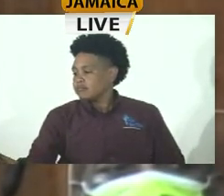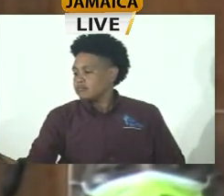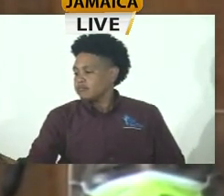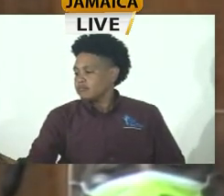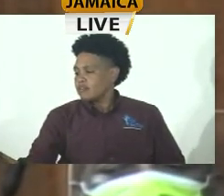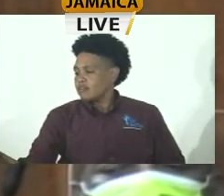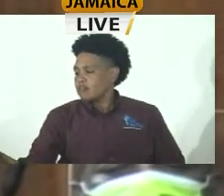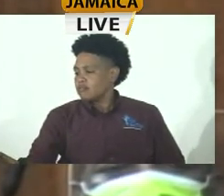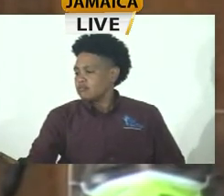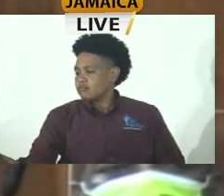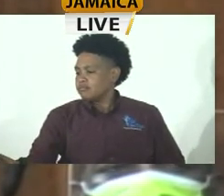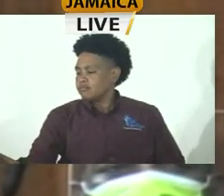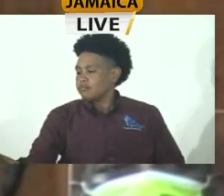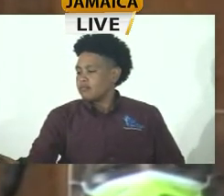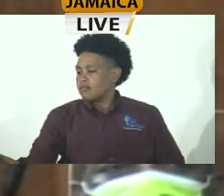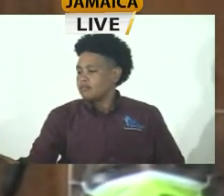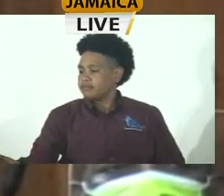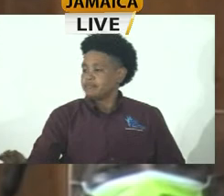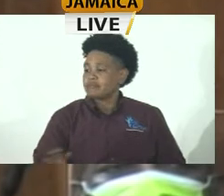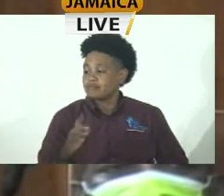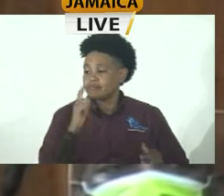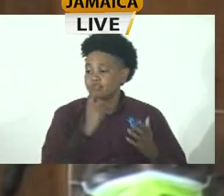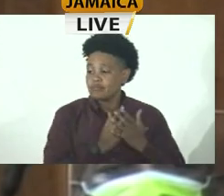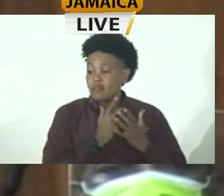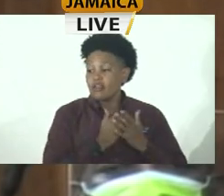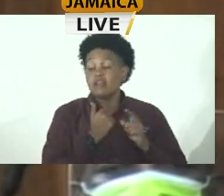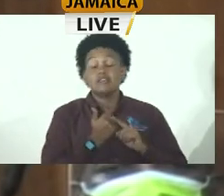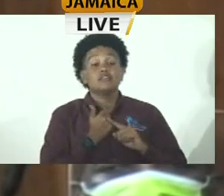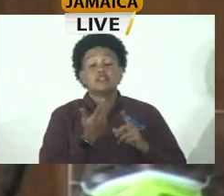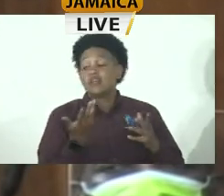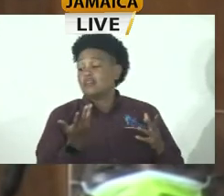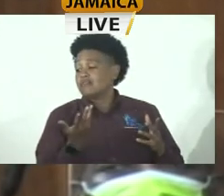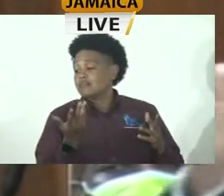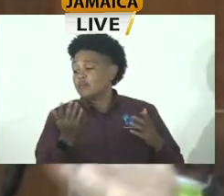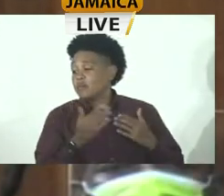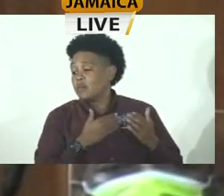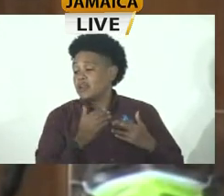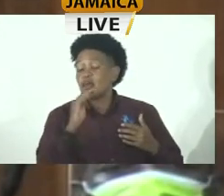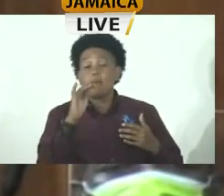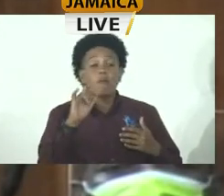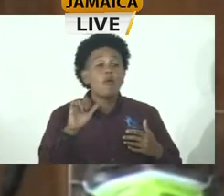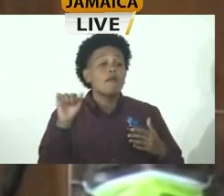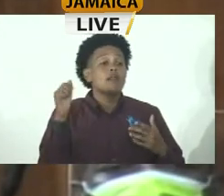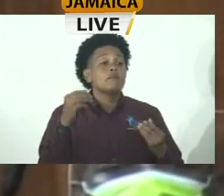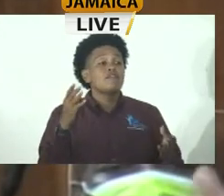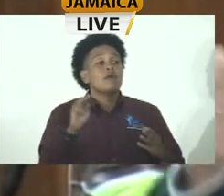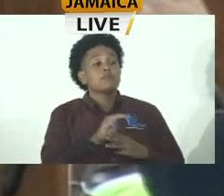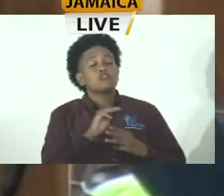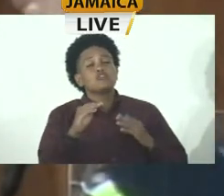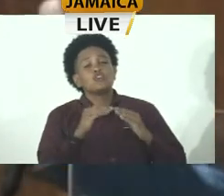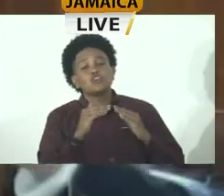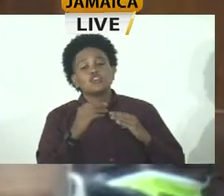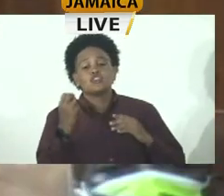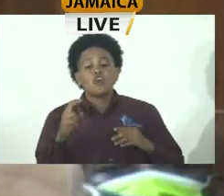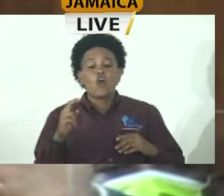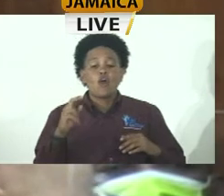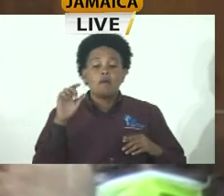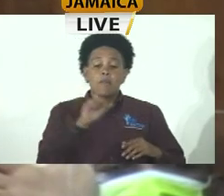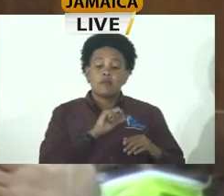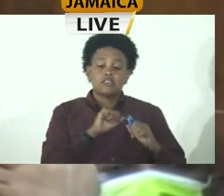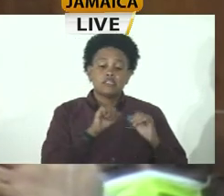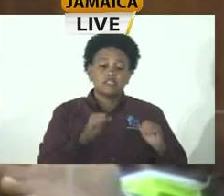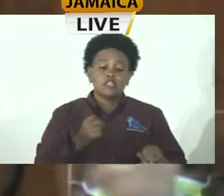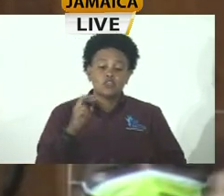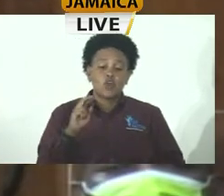locations be the mobile units that we are providing at the ministry of justice or even the police station or even abroad madam